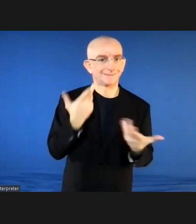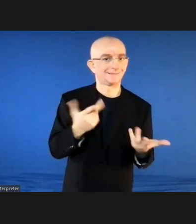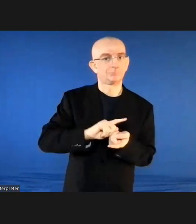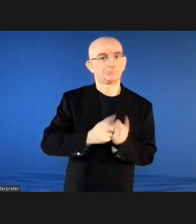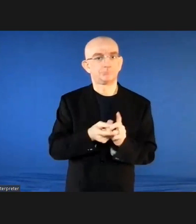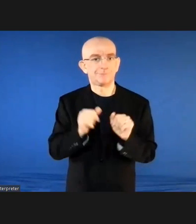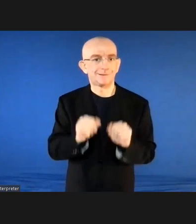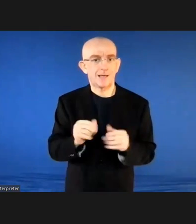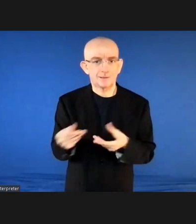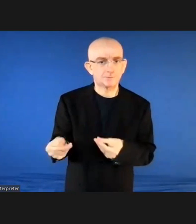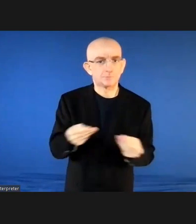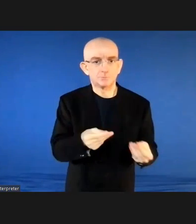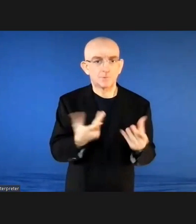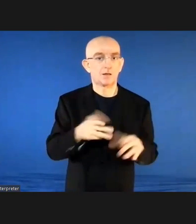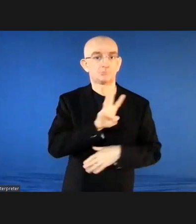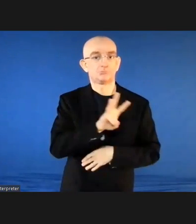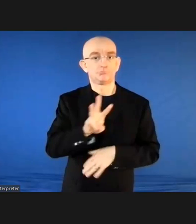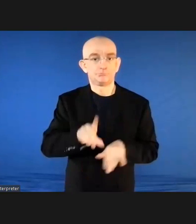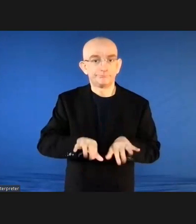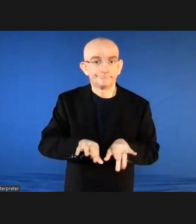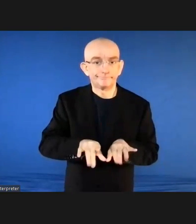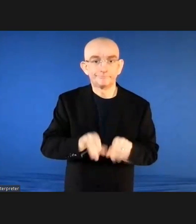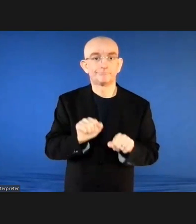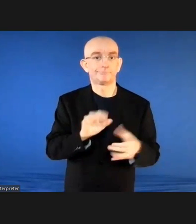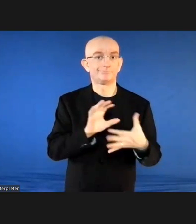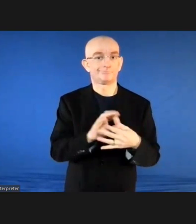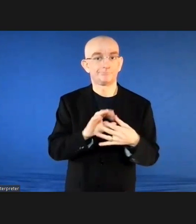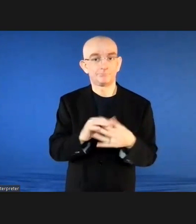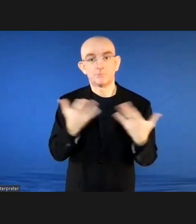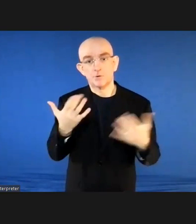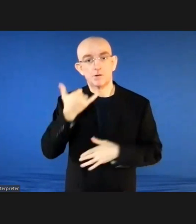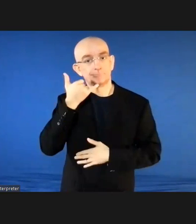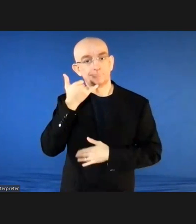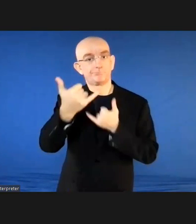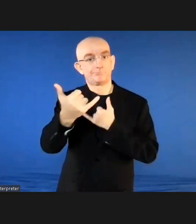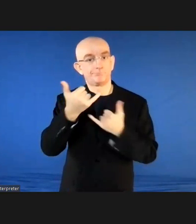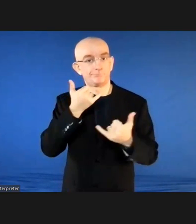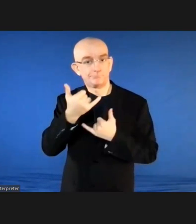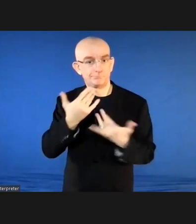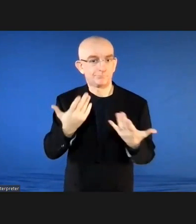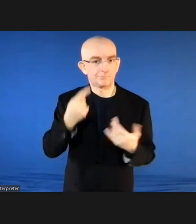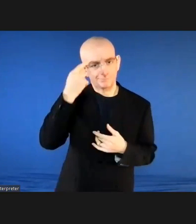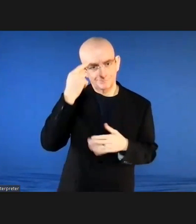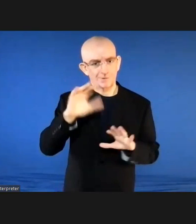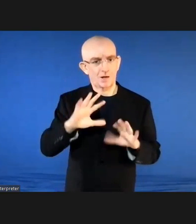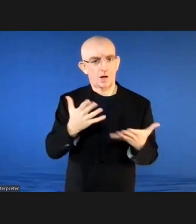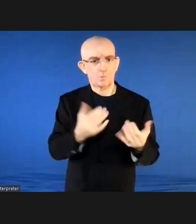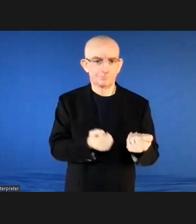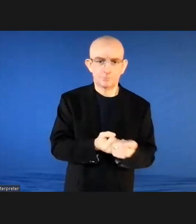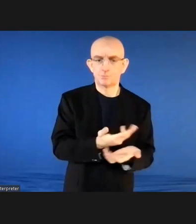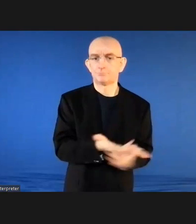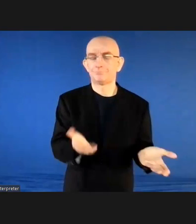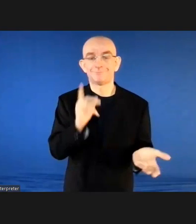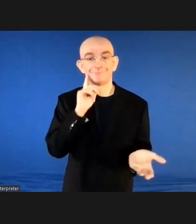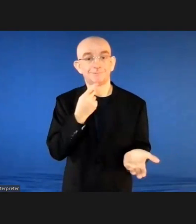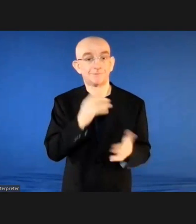children. We've supported the expansion of sign language content being used in national TV education responses